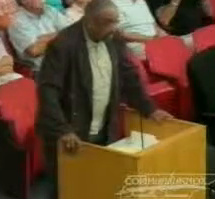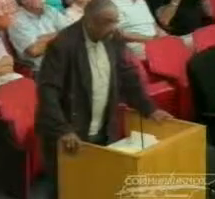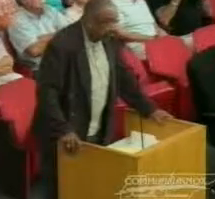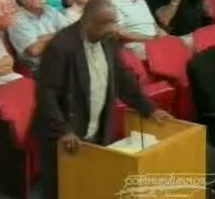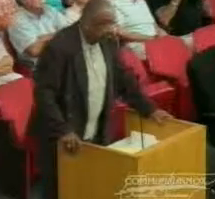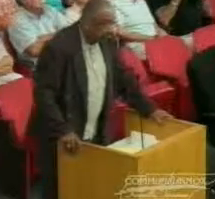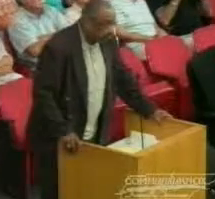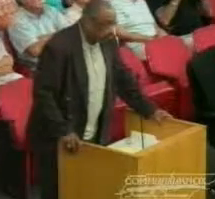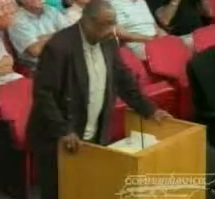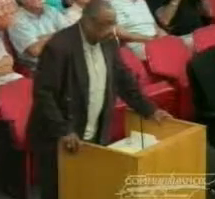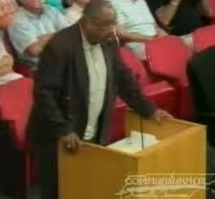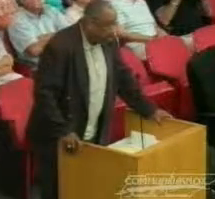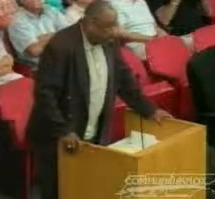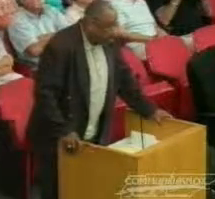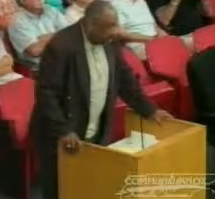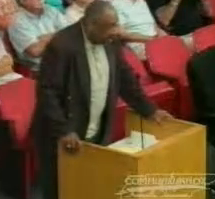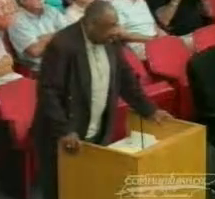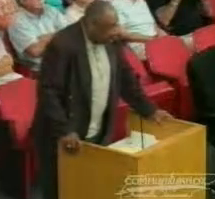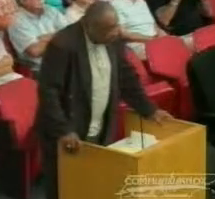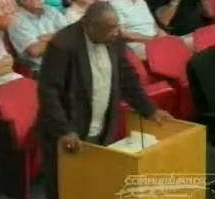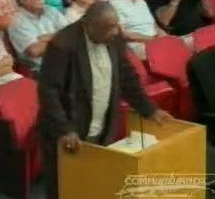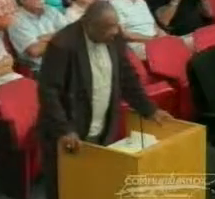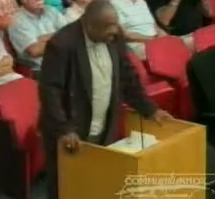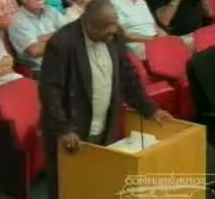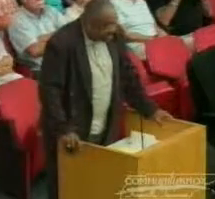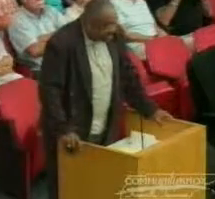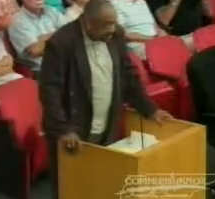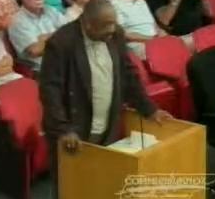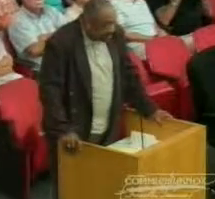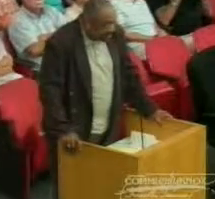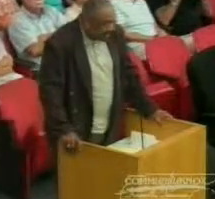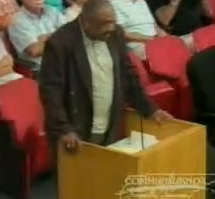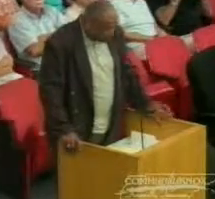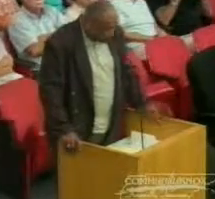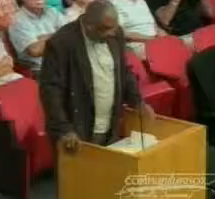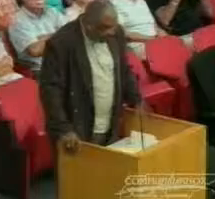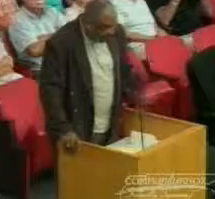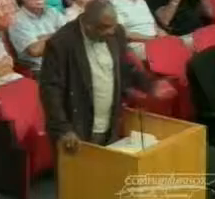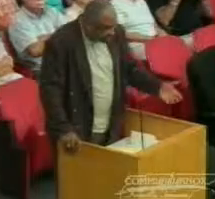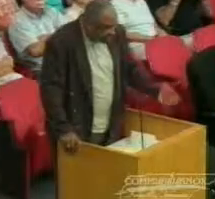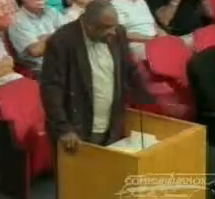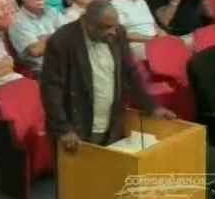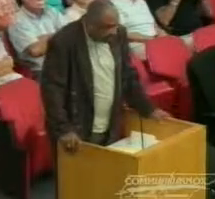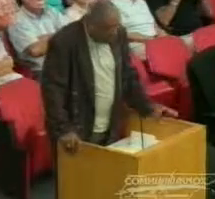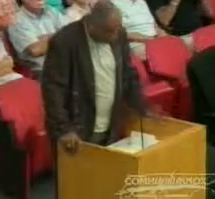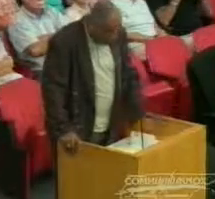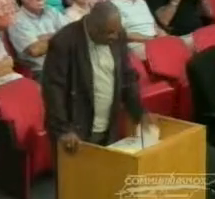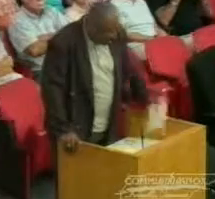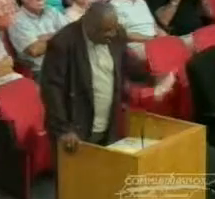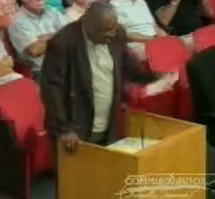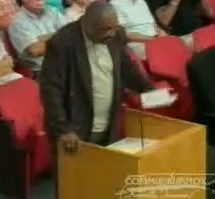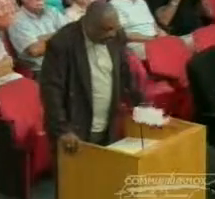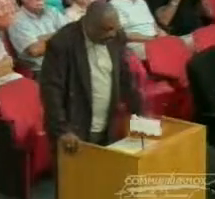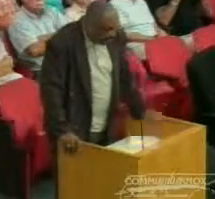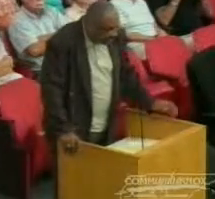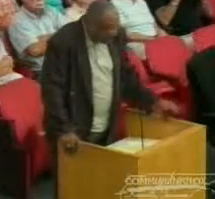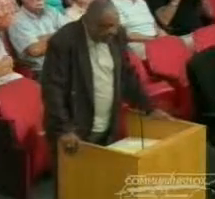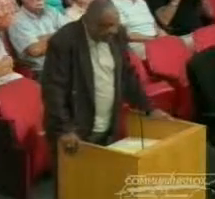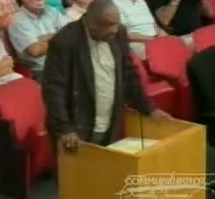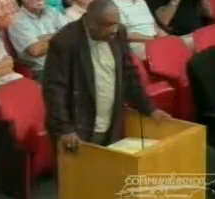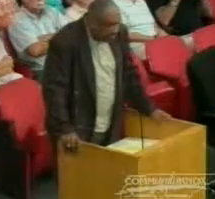if they didn't fund my salary, I'd kind of like to know how they funded the 3 part-time people that have been employed the last couple of